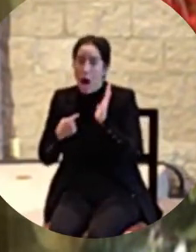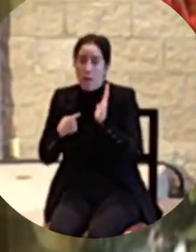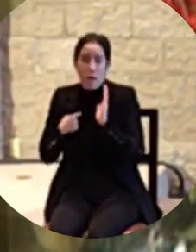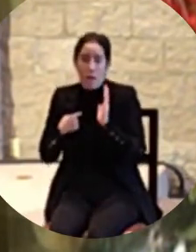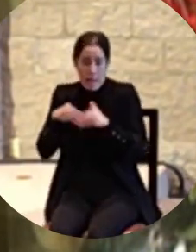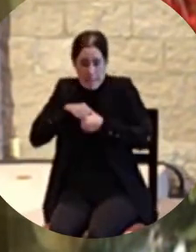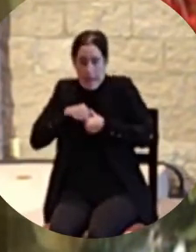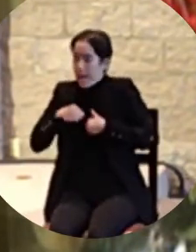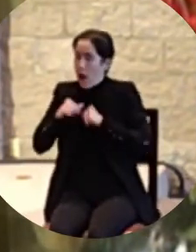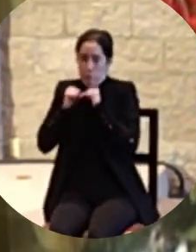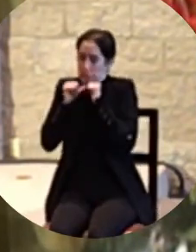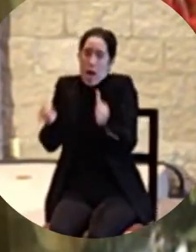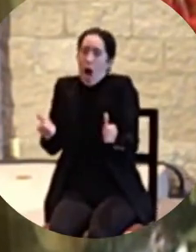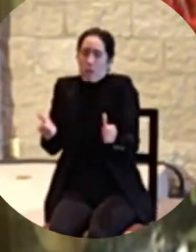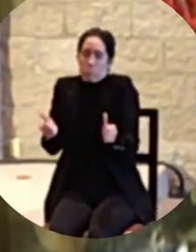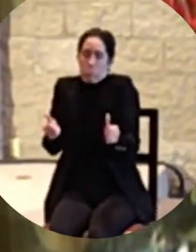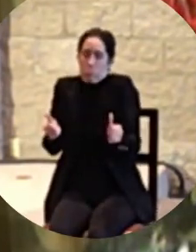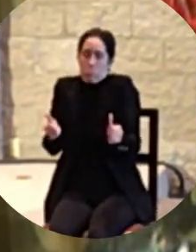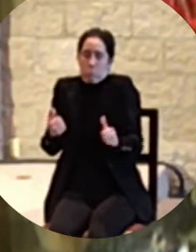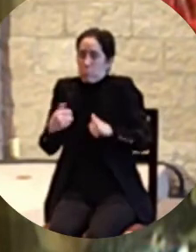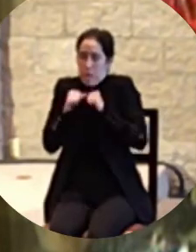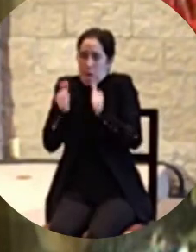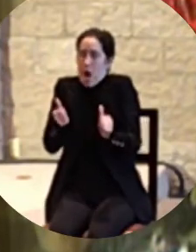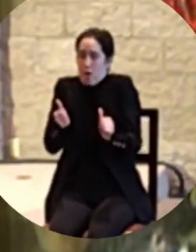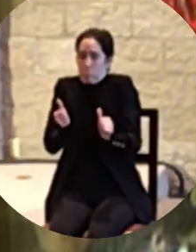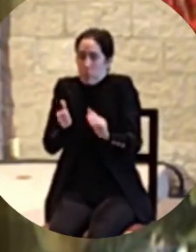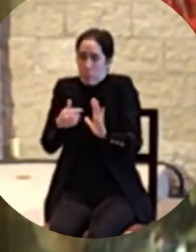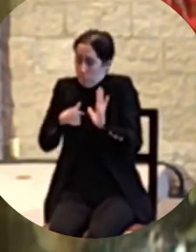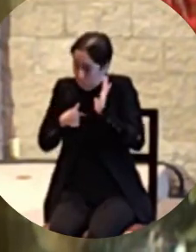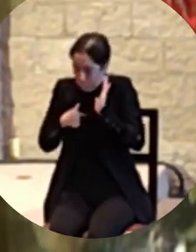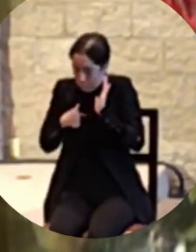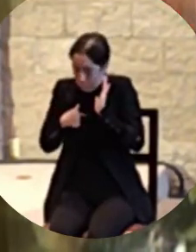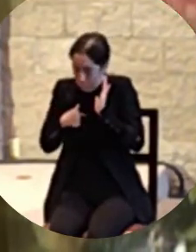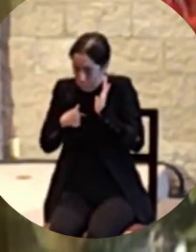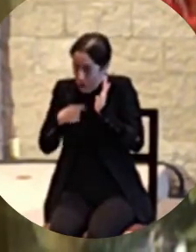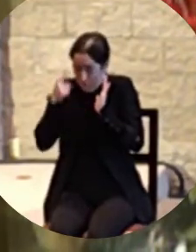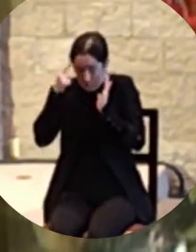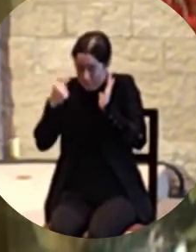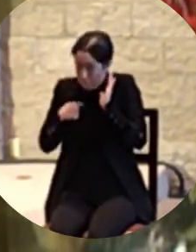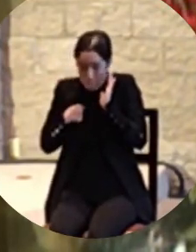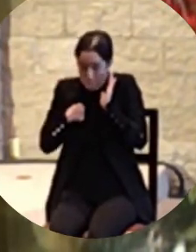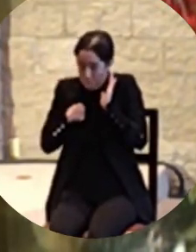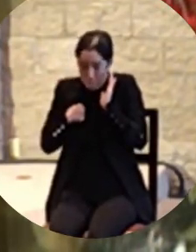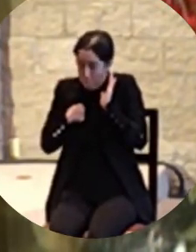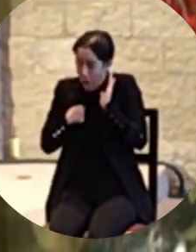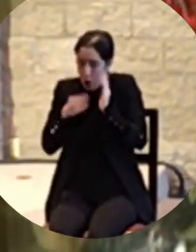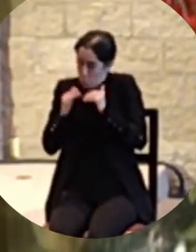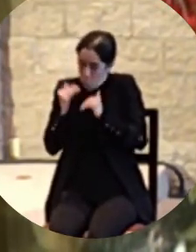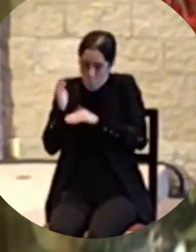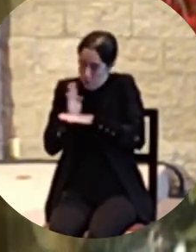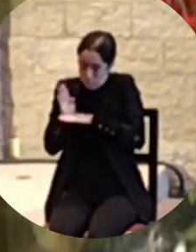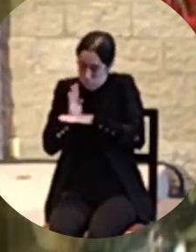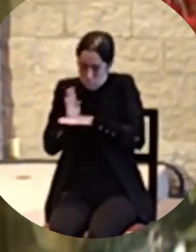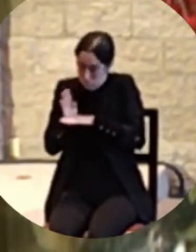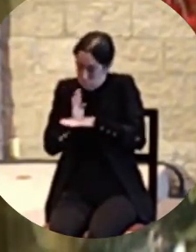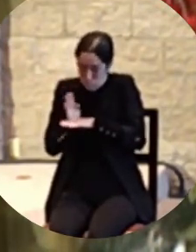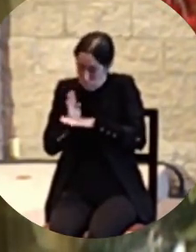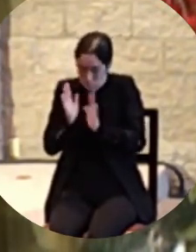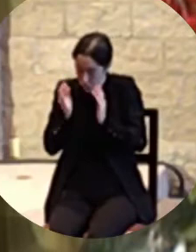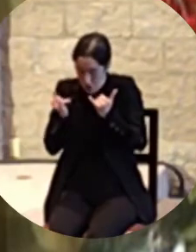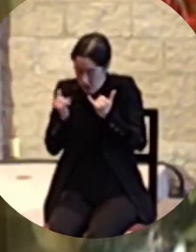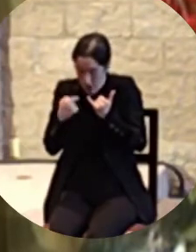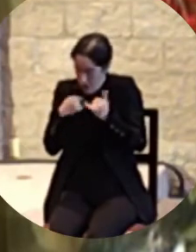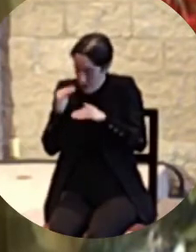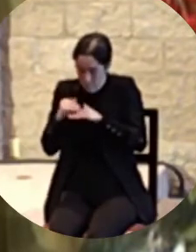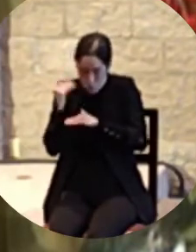I was in total denial. And I thought to myself, I am just way, way too busy. Way too busy right now.